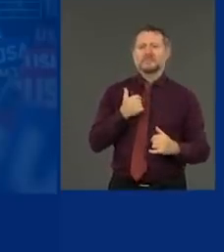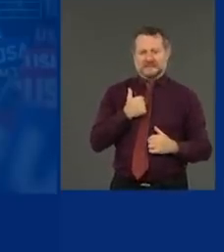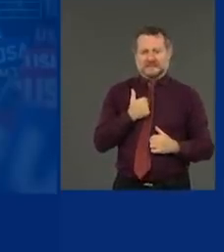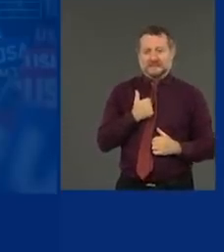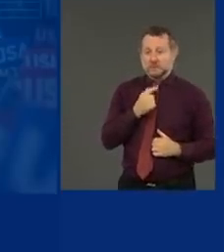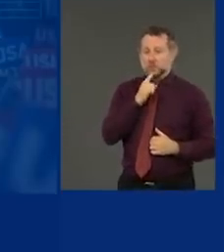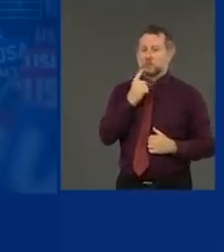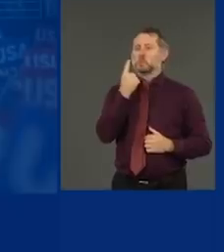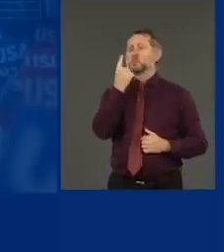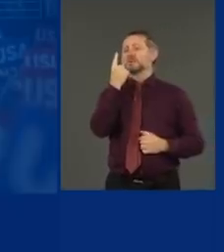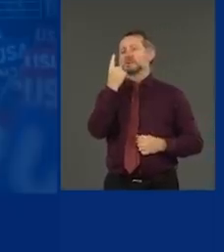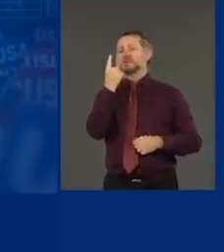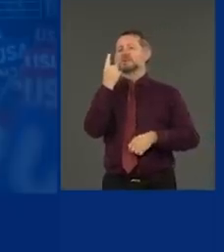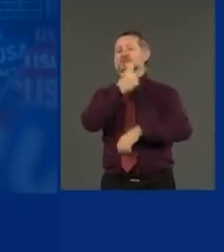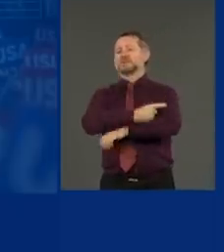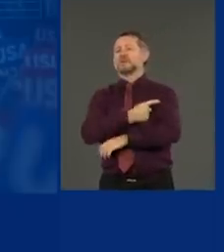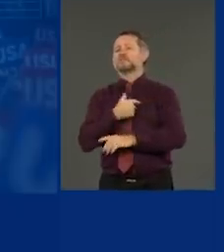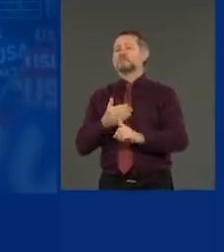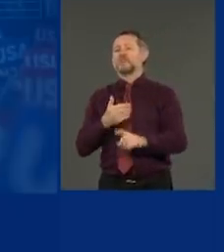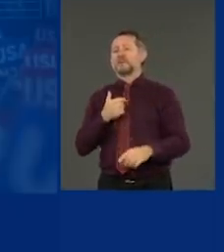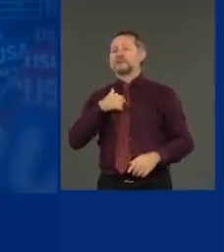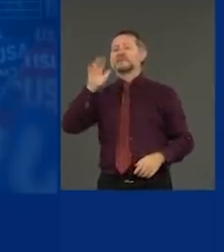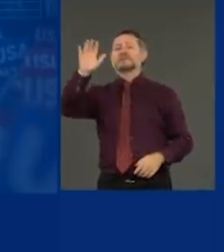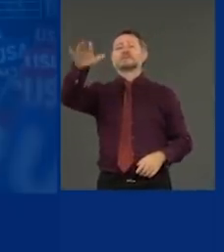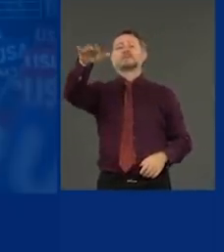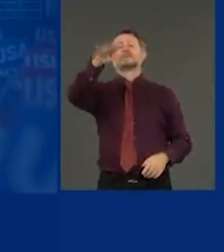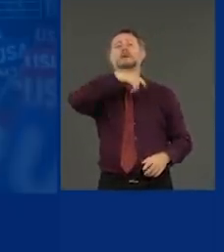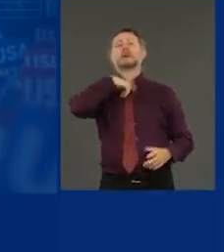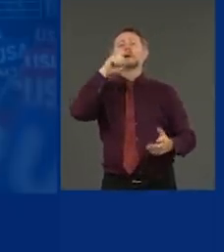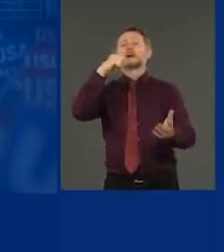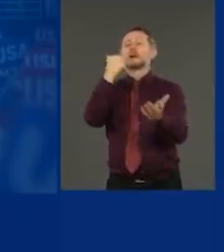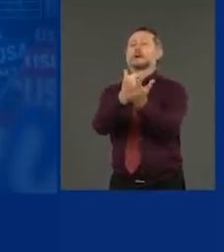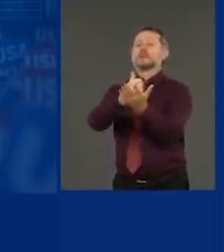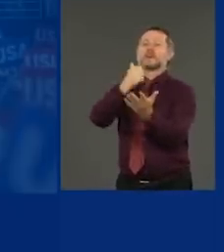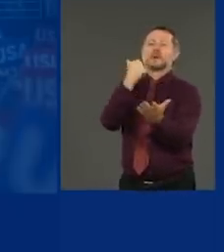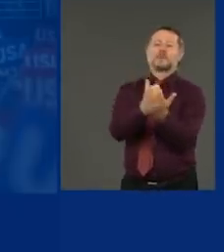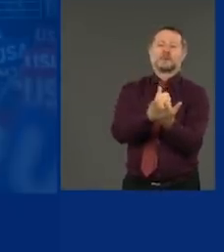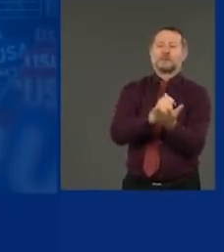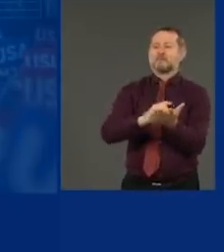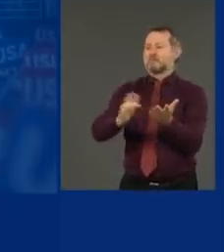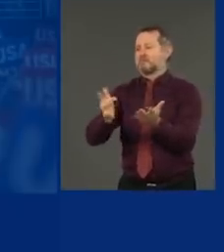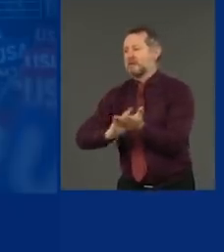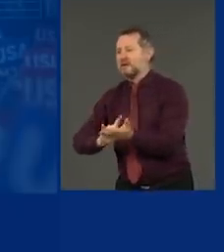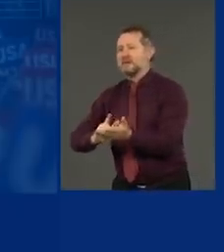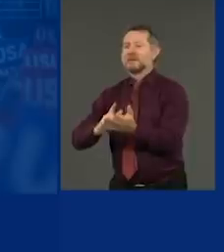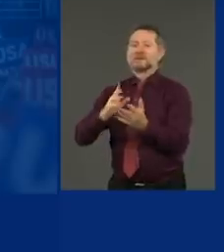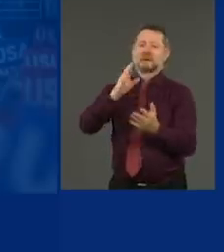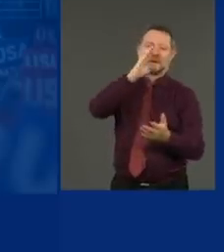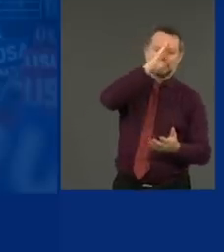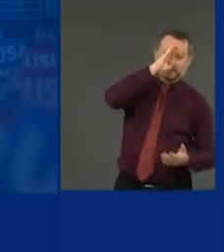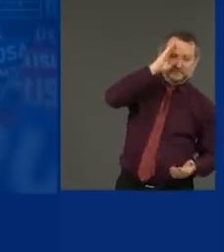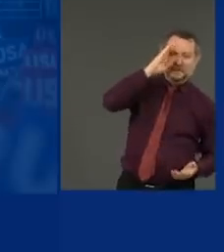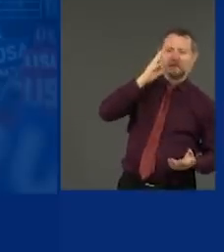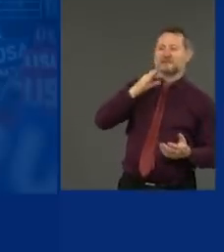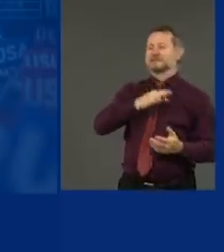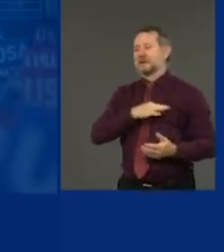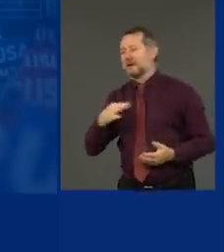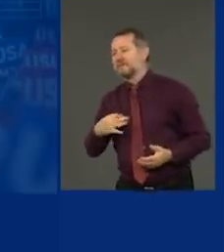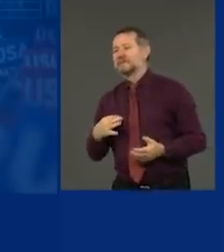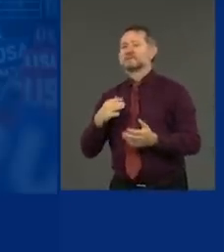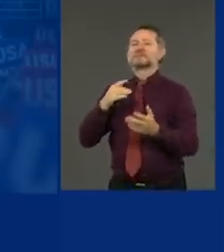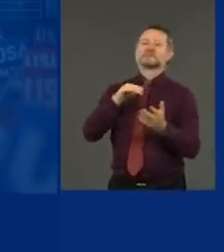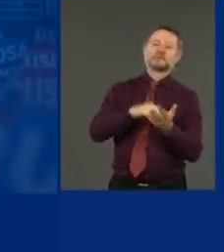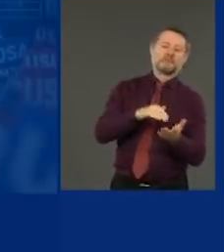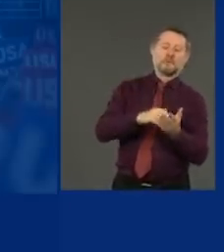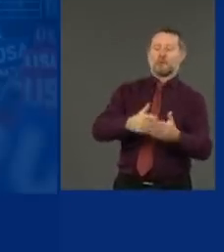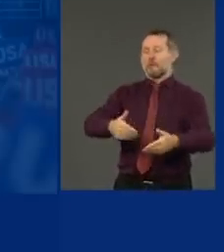one day I said we need help. Our medical staff is getting overwhelmed and they're working too hard. And